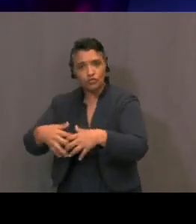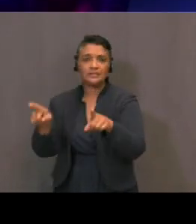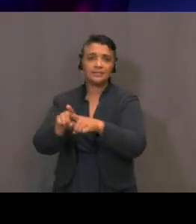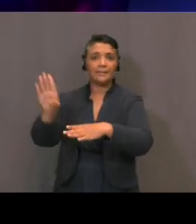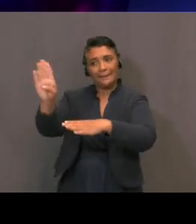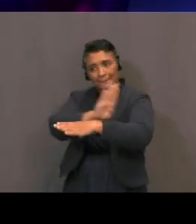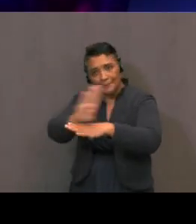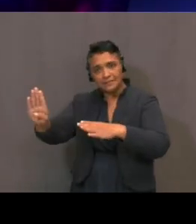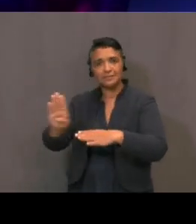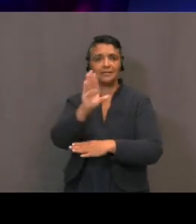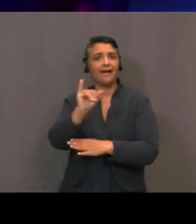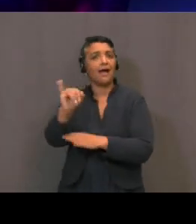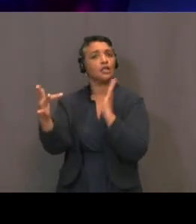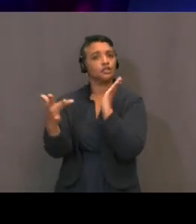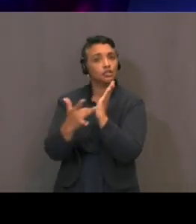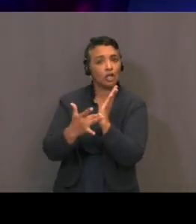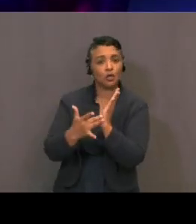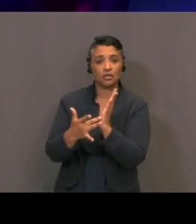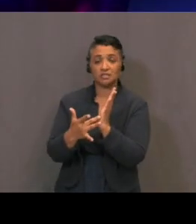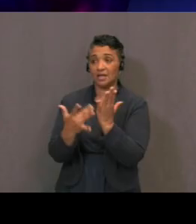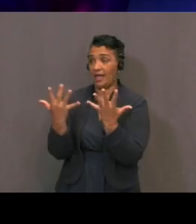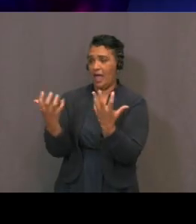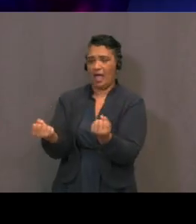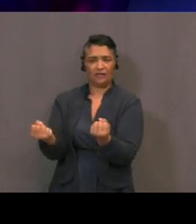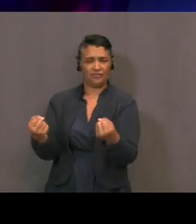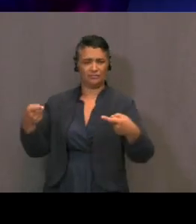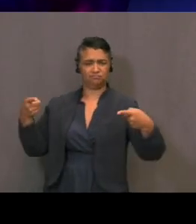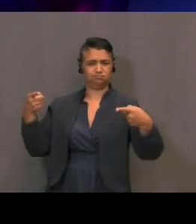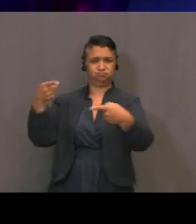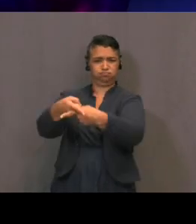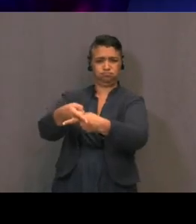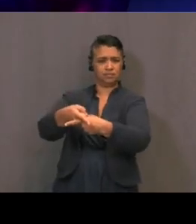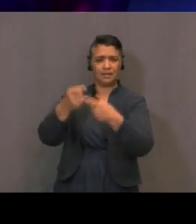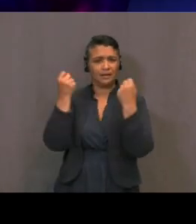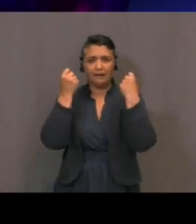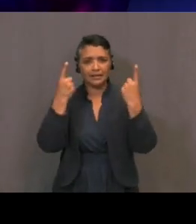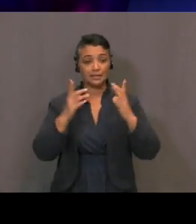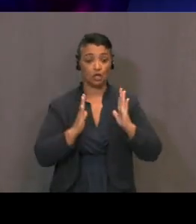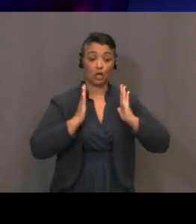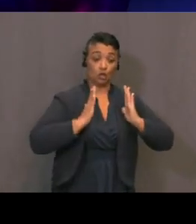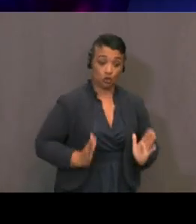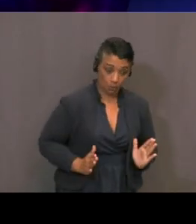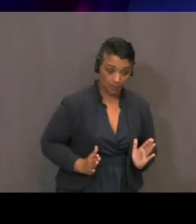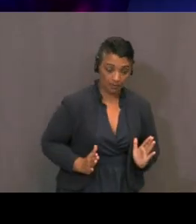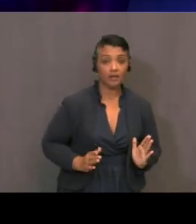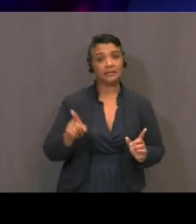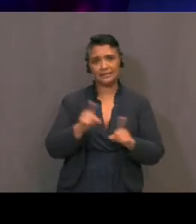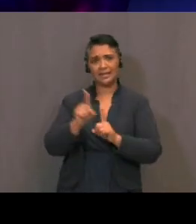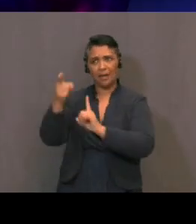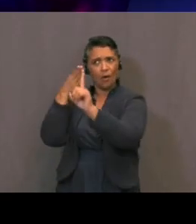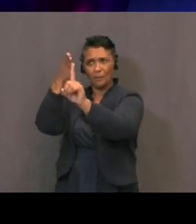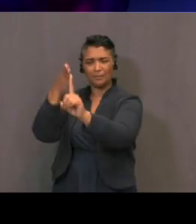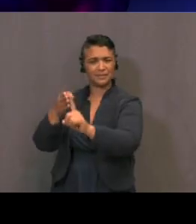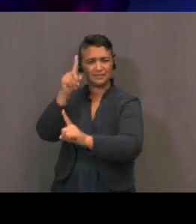AI technologies that are built with the wrong kind of understanding of what it means to be human in mind and for the wrong